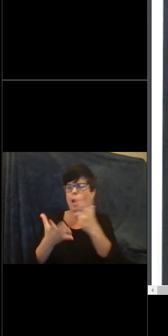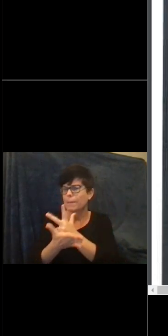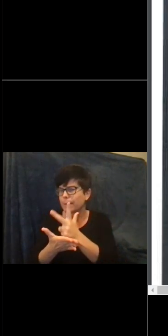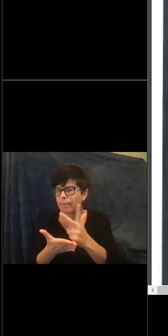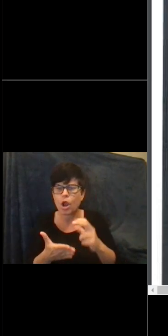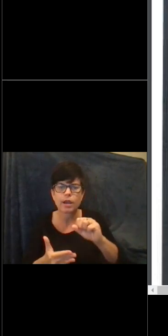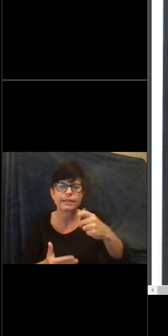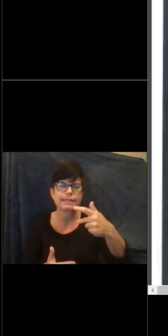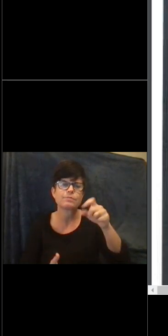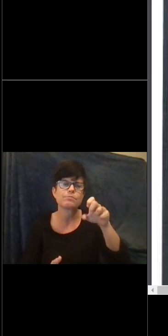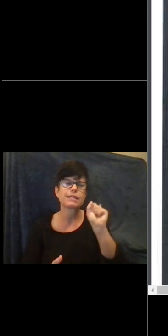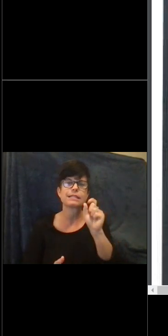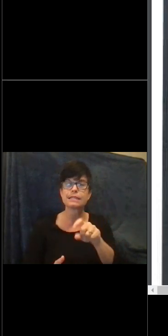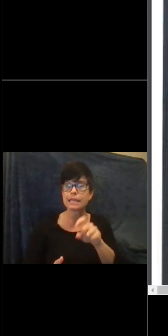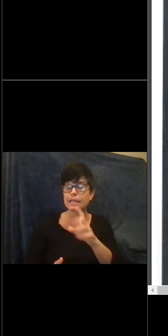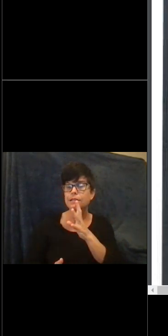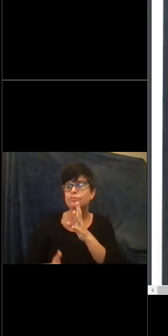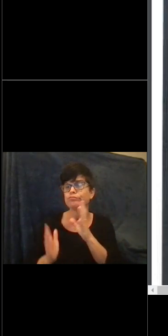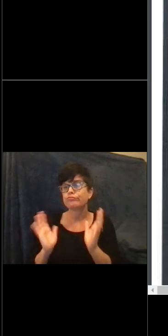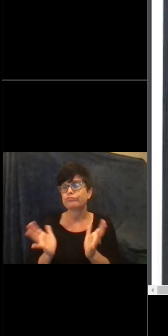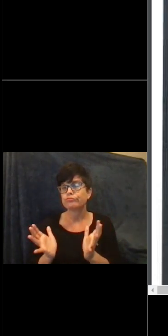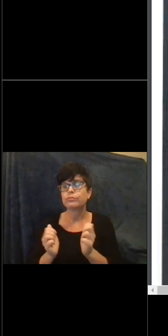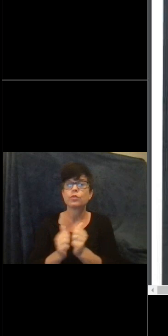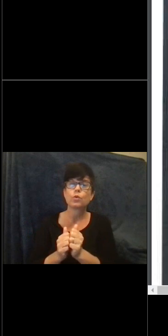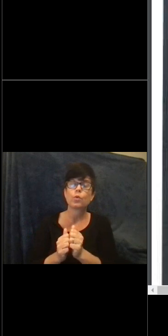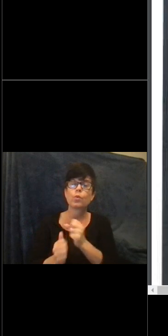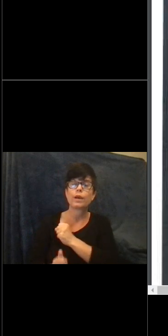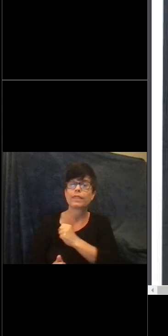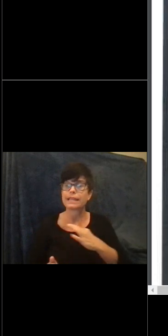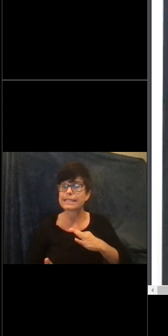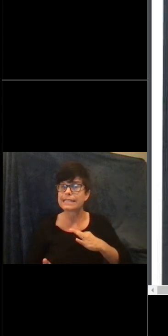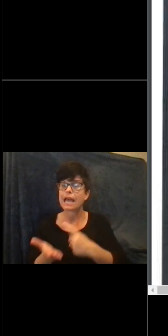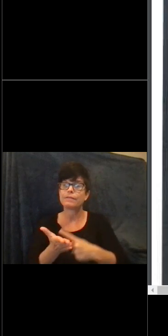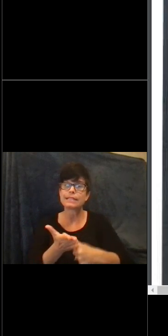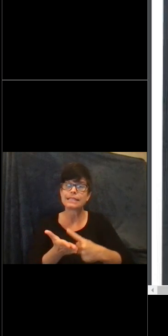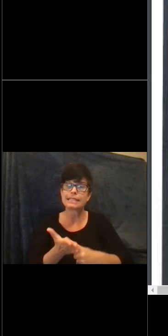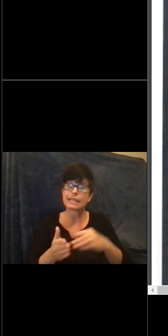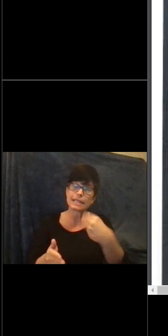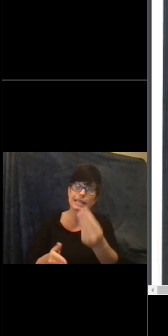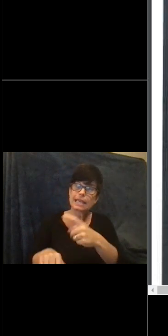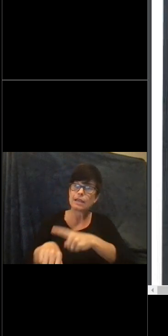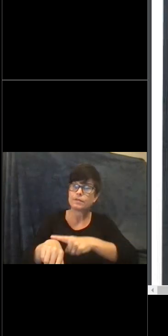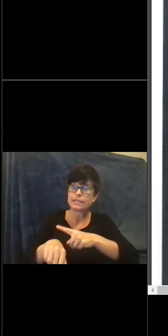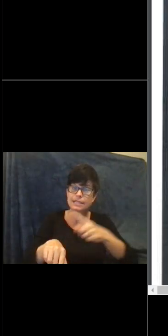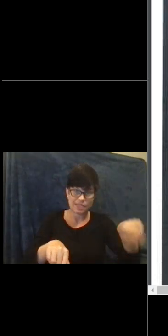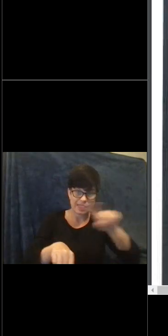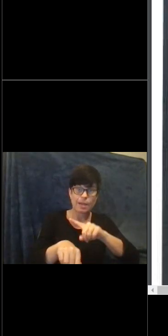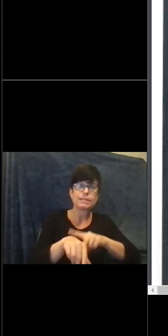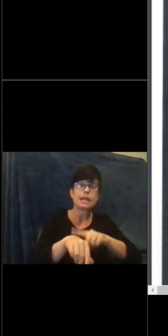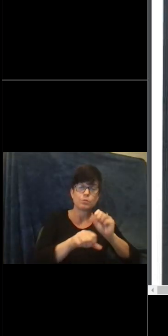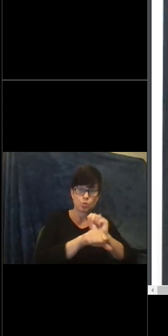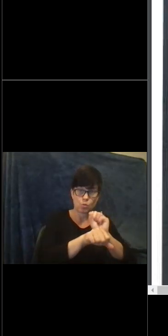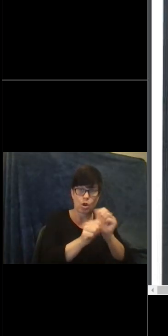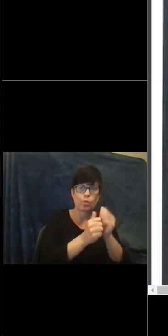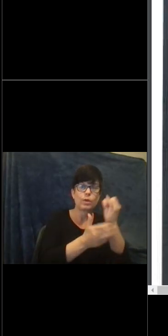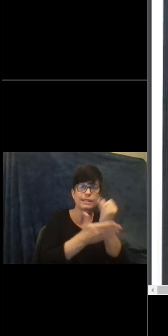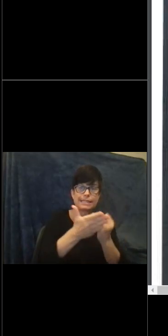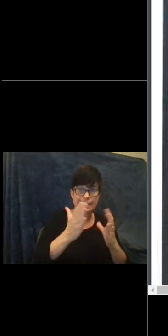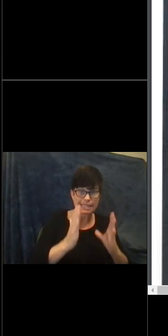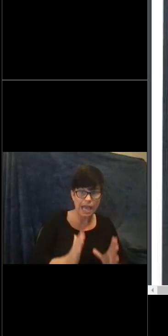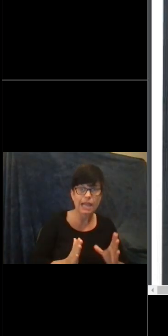with any staff that may be appropriate concerning what can be done on the site plan, to give them time to work with their designers of